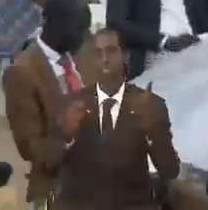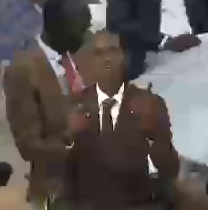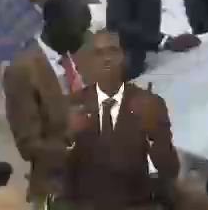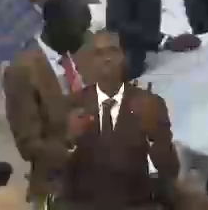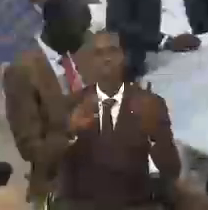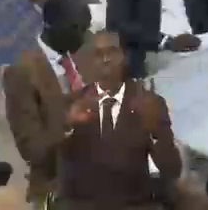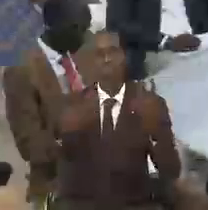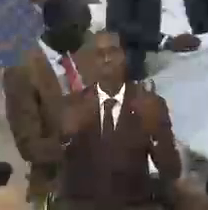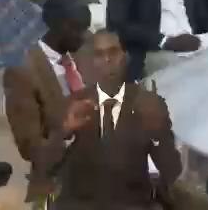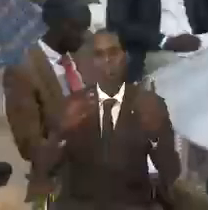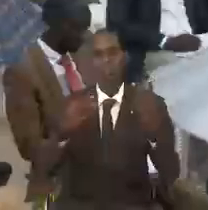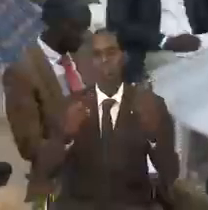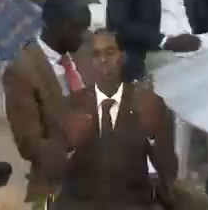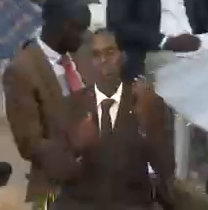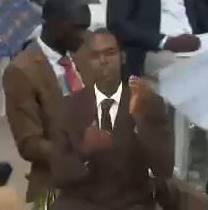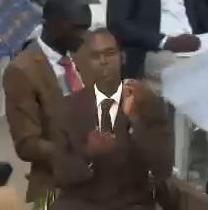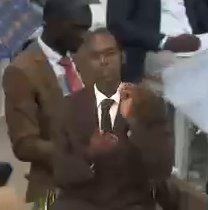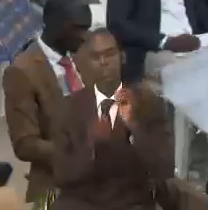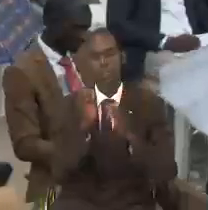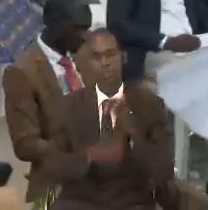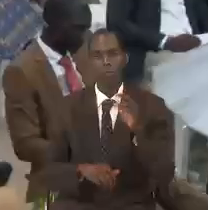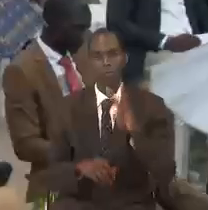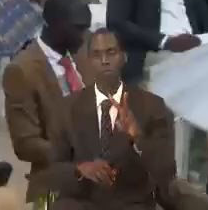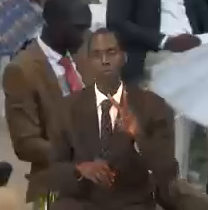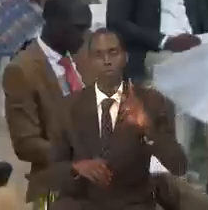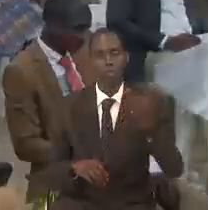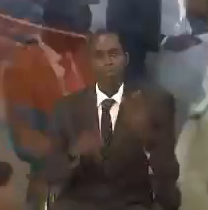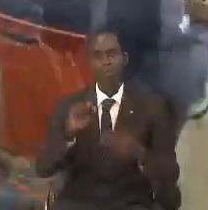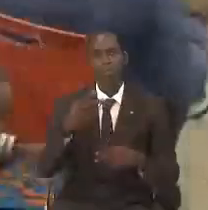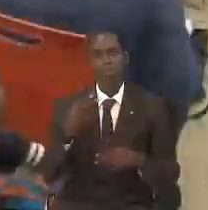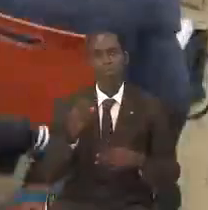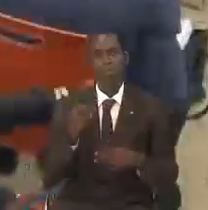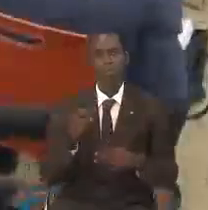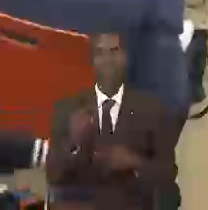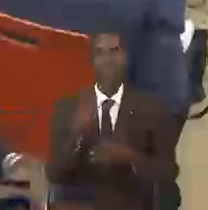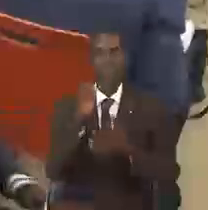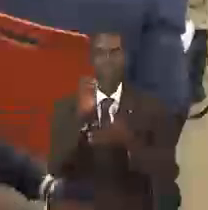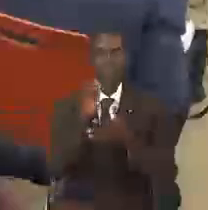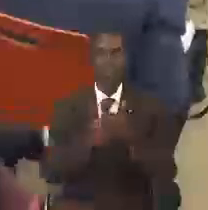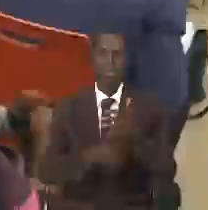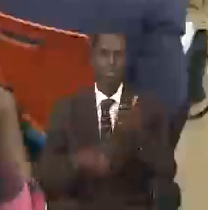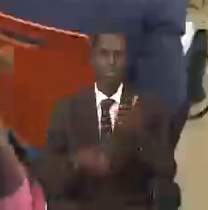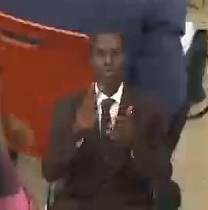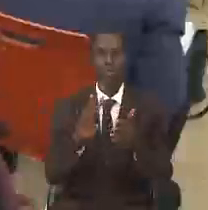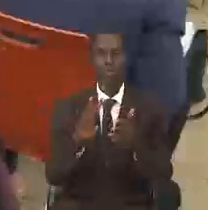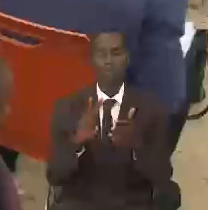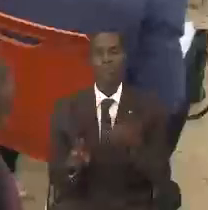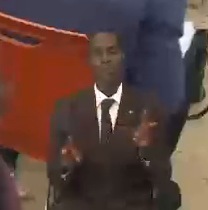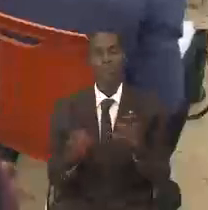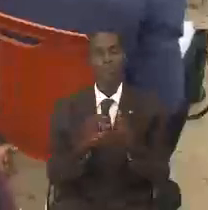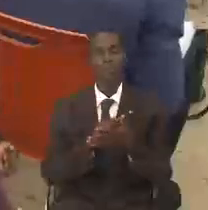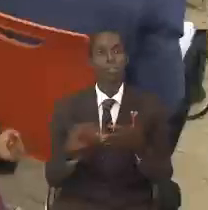2, verse 17. 2 Thessalonians chapter